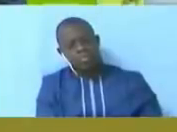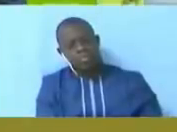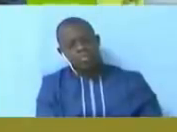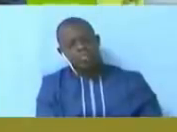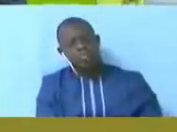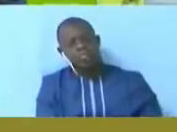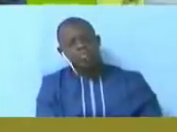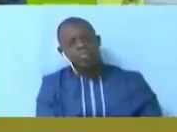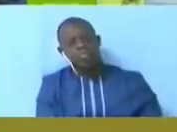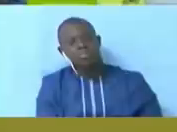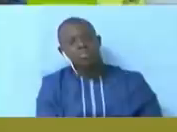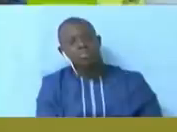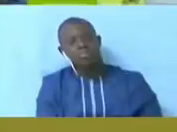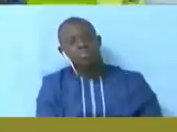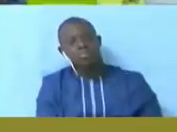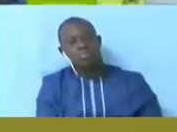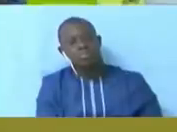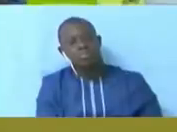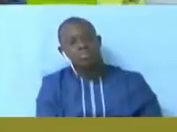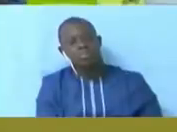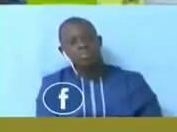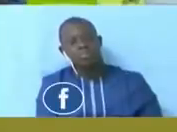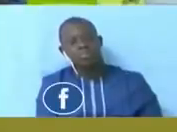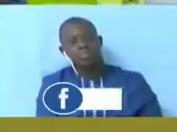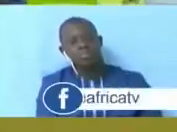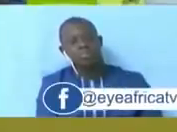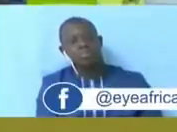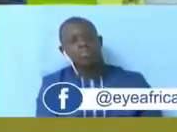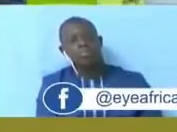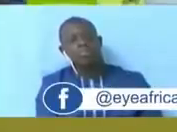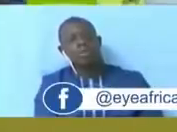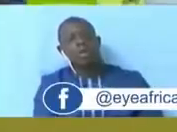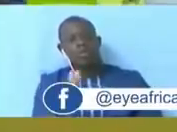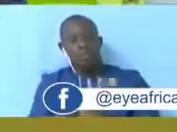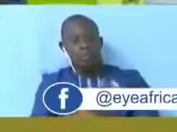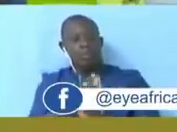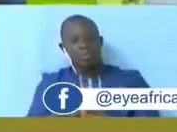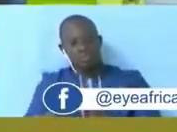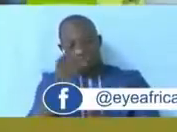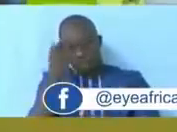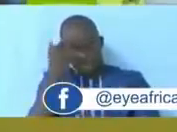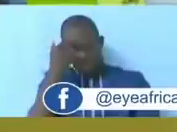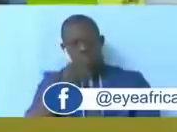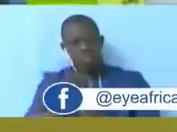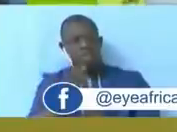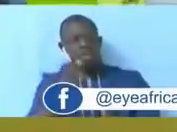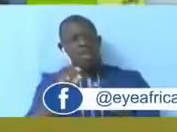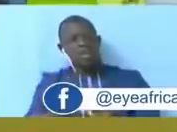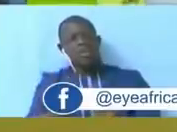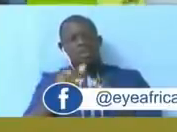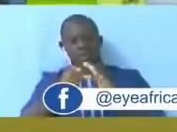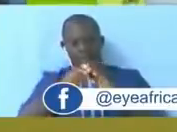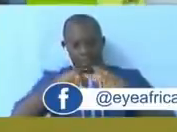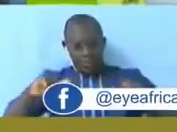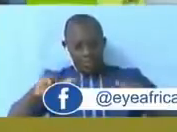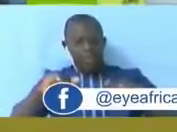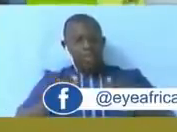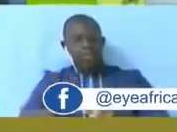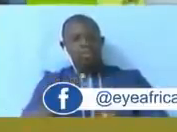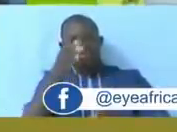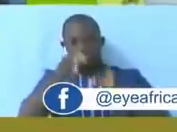forced to sever the case file into two. They took the soldiers to the army barracks, that is